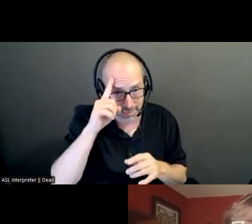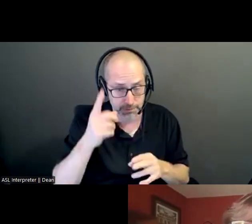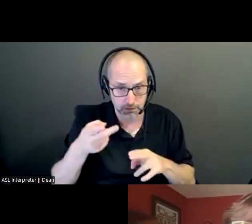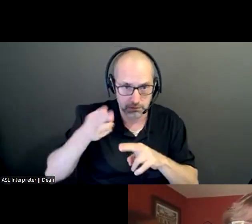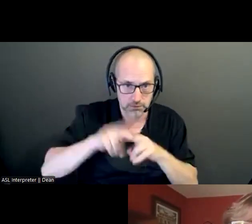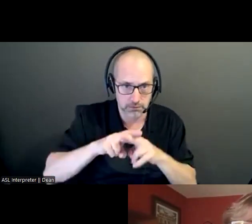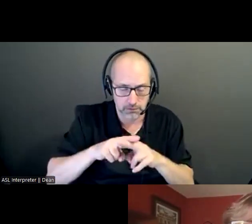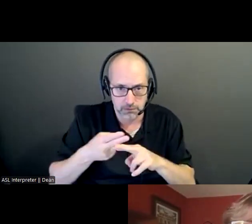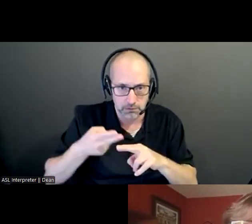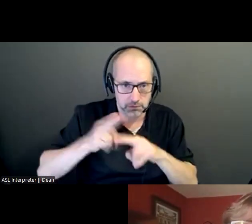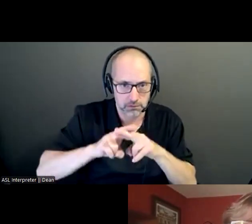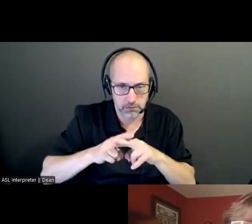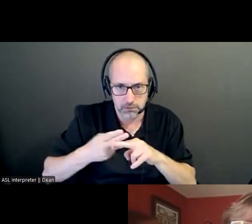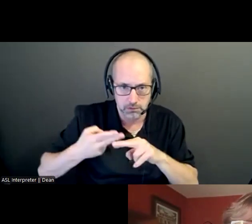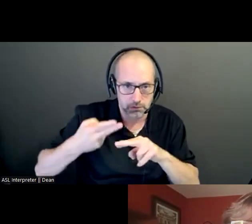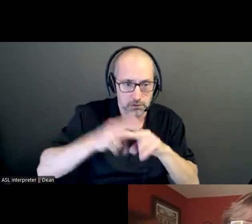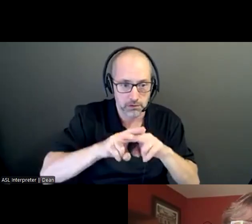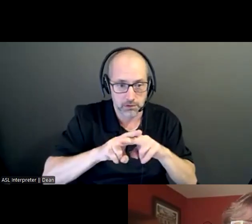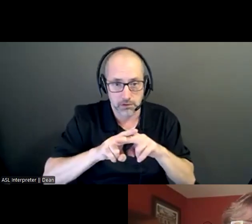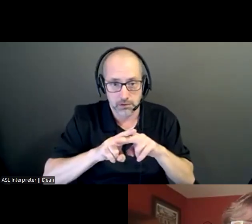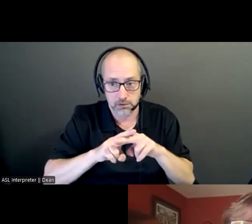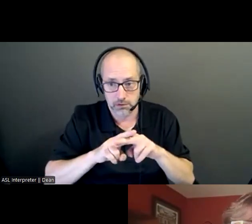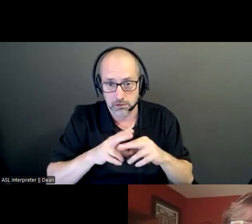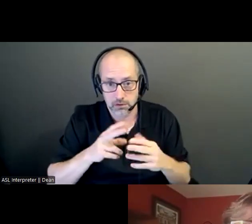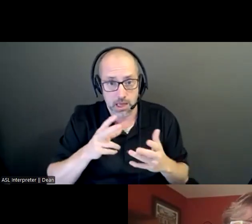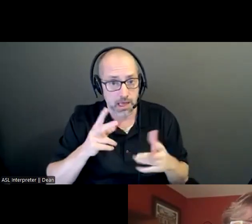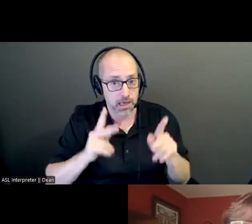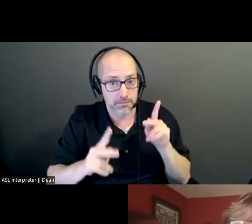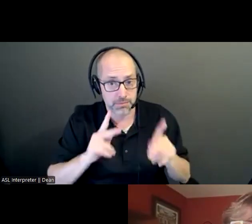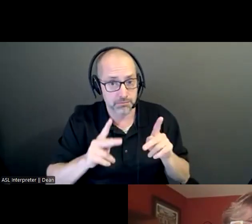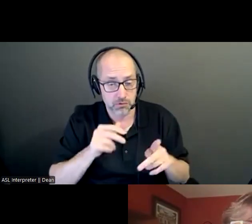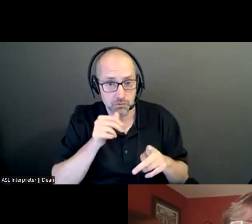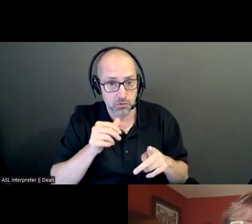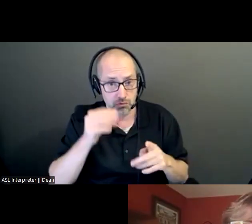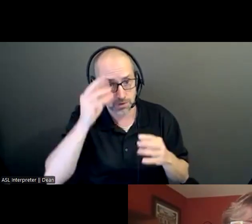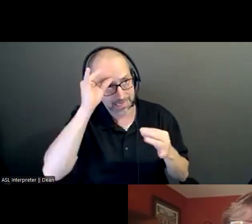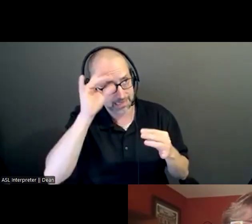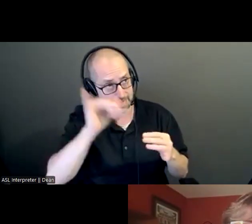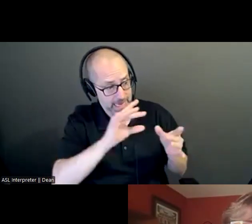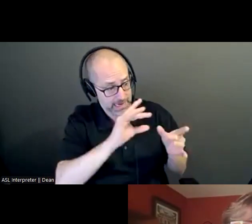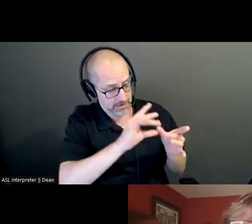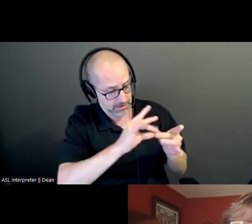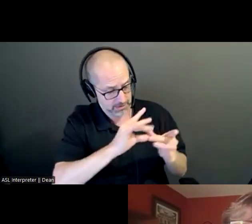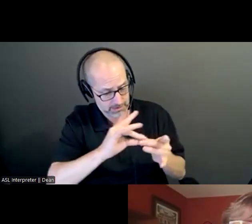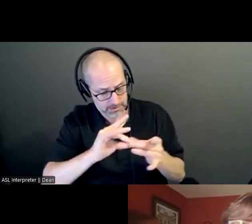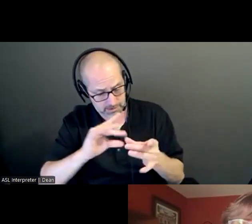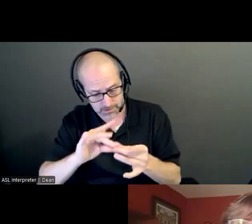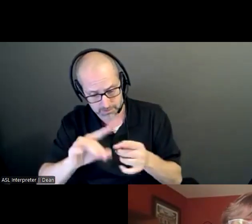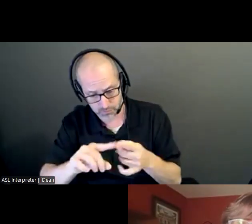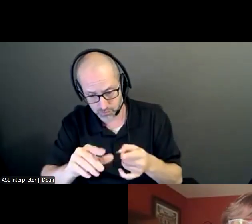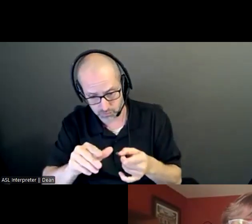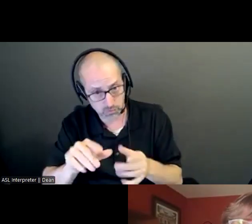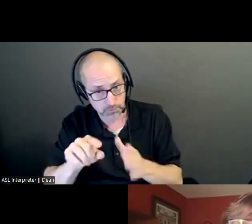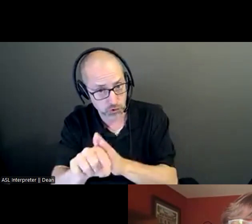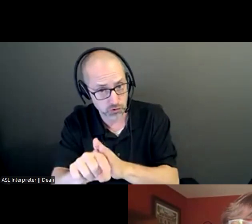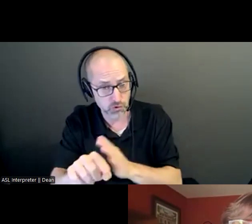is coming on top and whether or not people are, as you say, reaching out, thinking about how these might be coming together for folks. And it